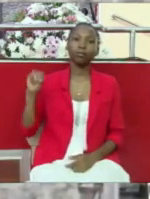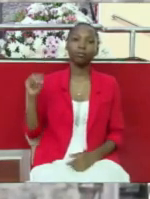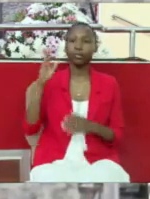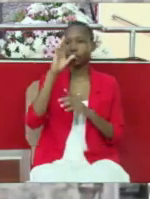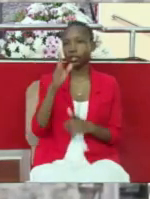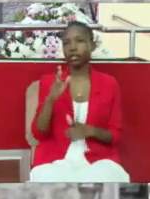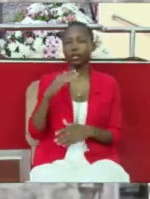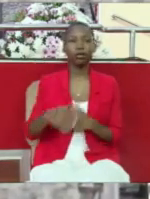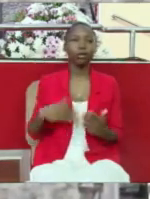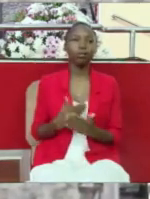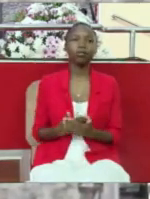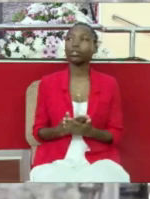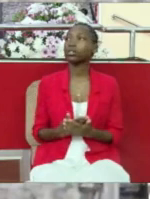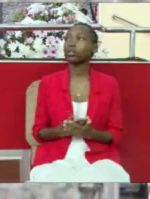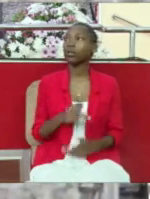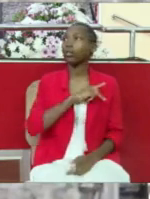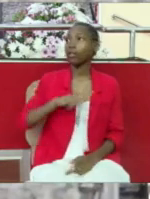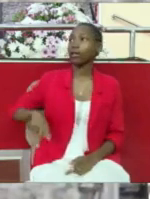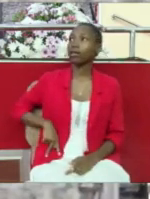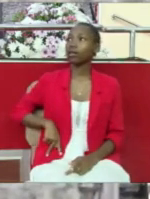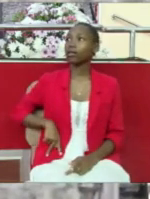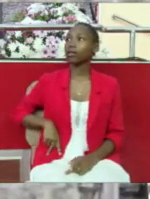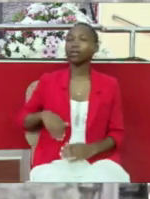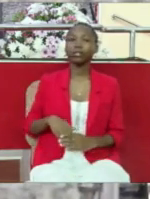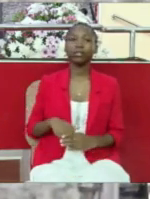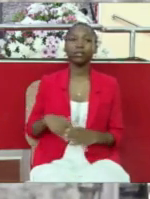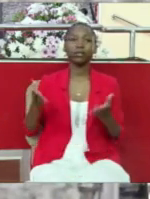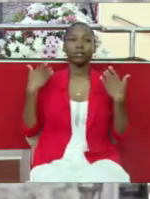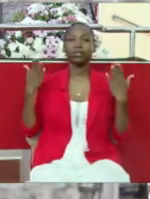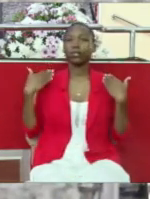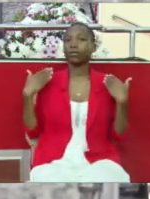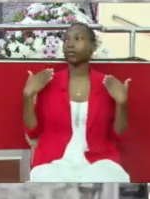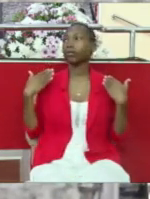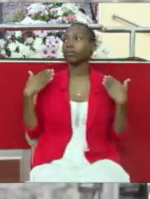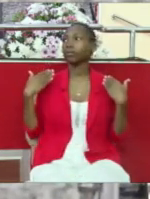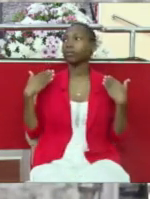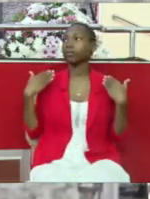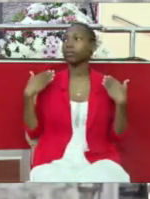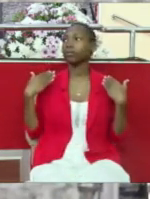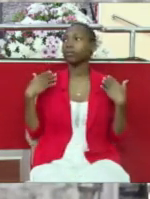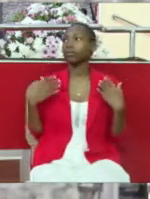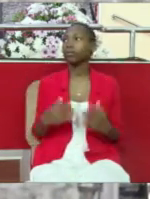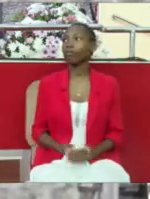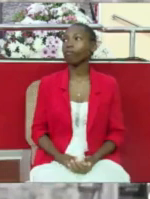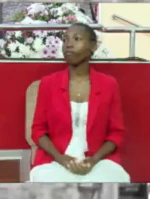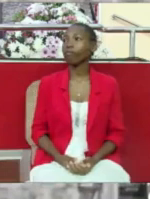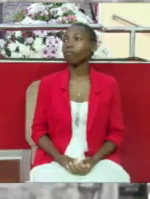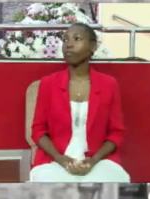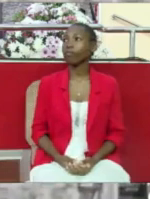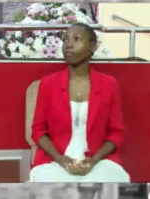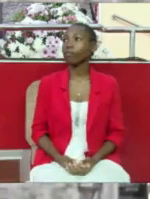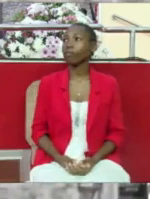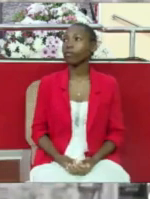ni wa milele. The king is in town. Ni wa milele. The king is in town. Oh, mfalme amekuja. So what are you going